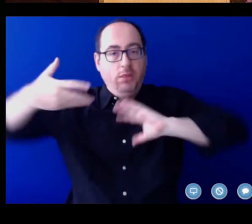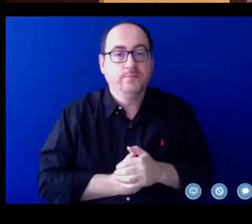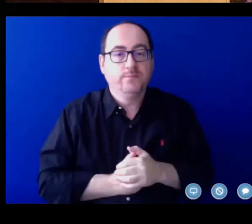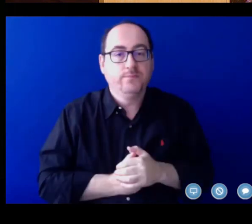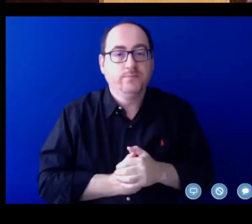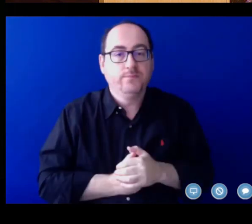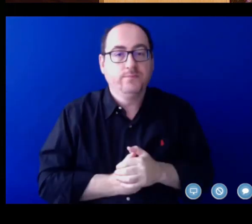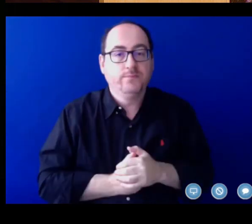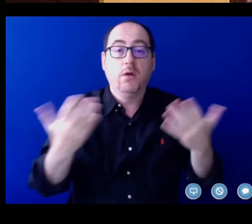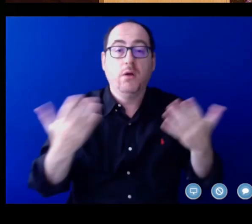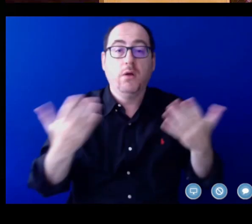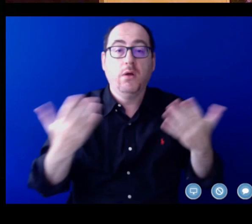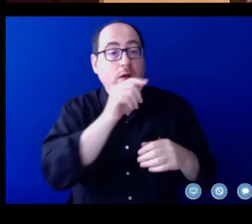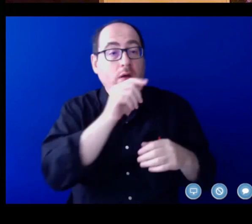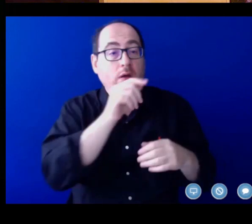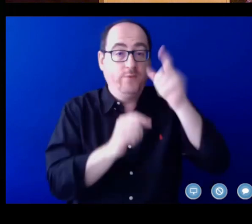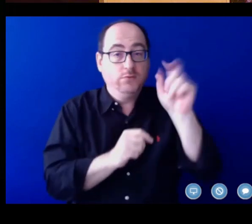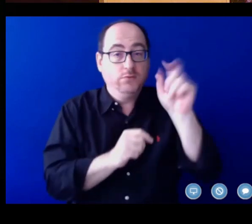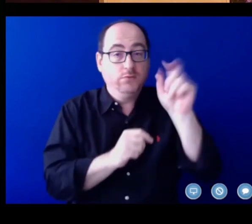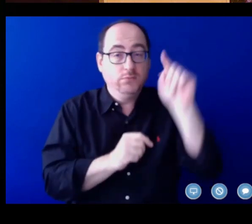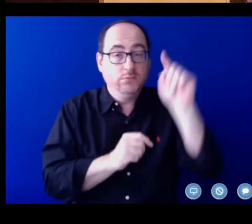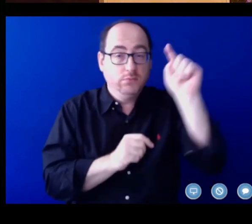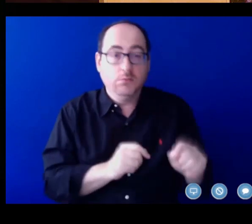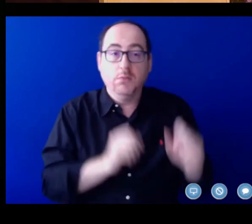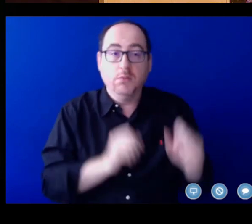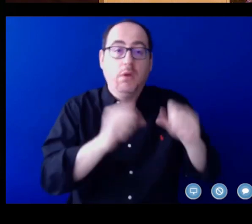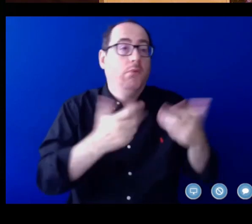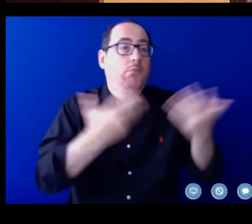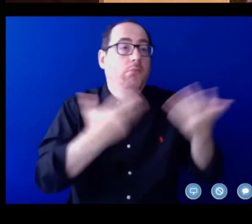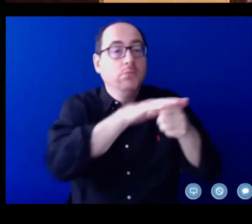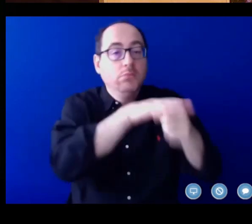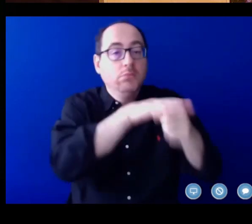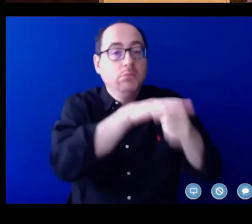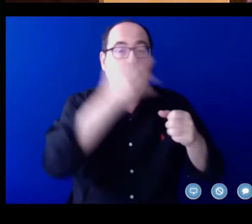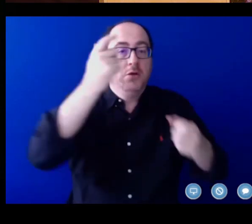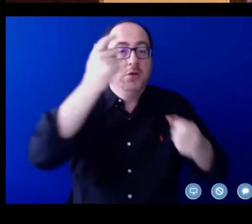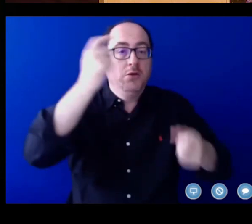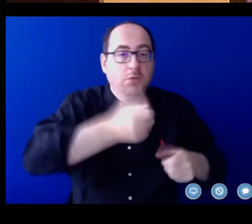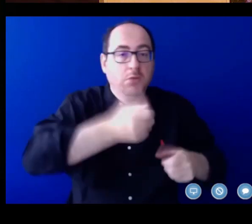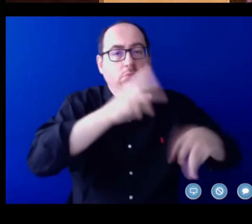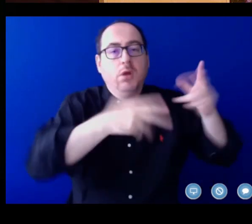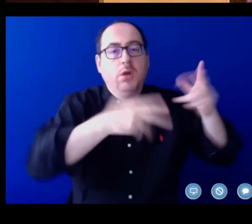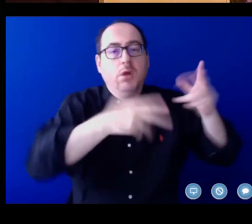symptoms. And then in our fourth column, we have the recovery goals that I mentioned before.